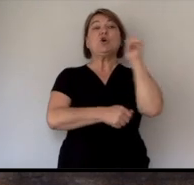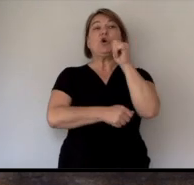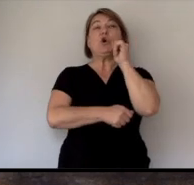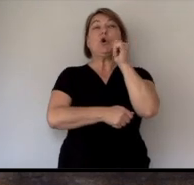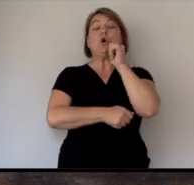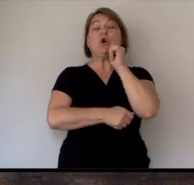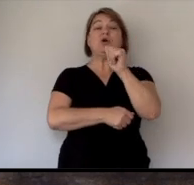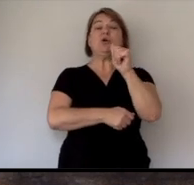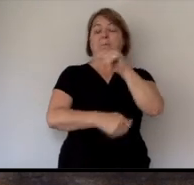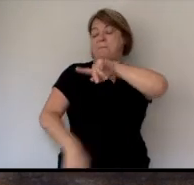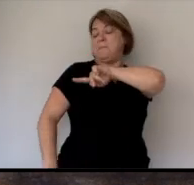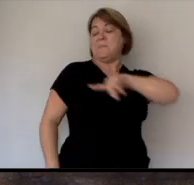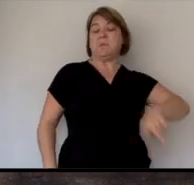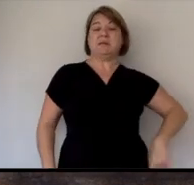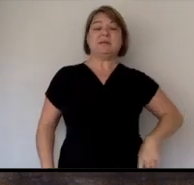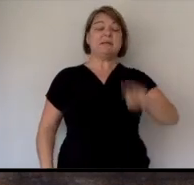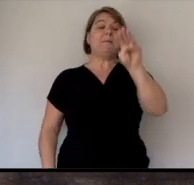Lee.